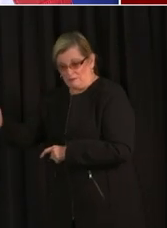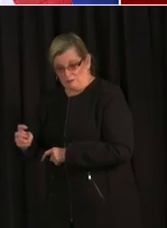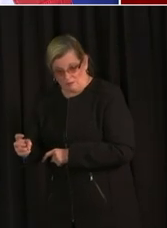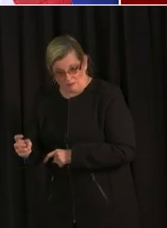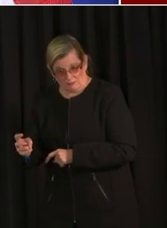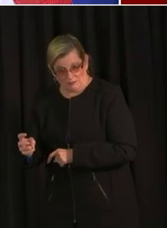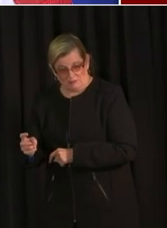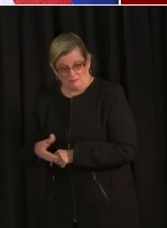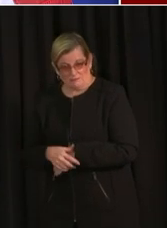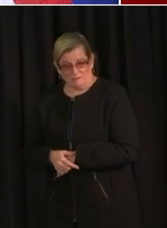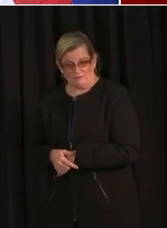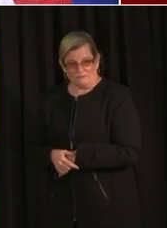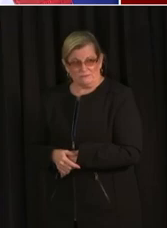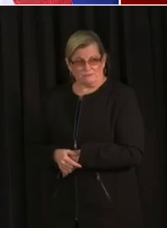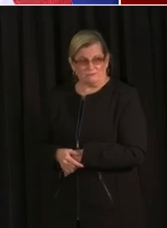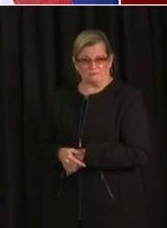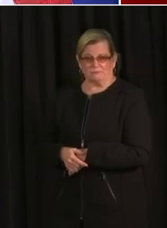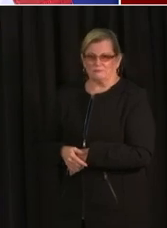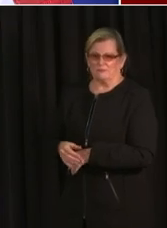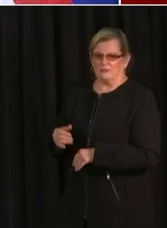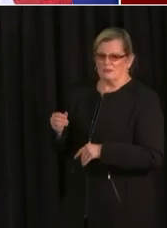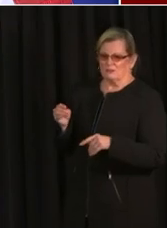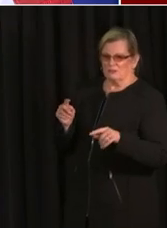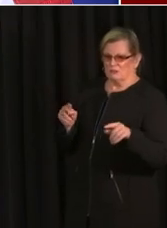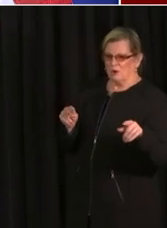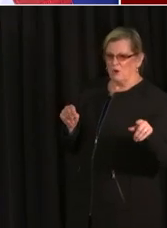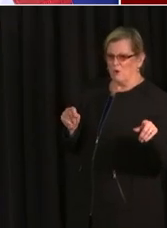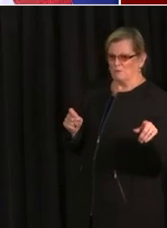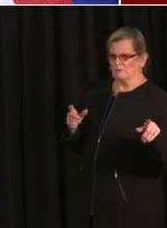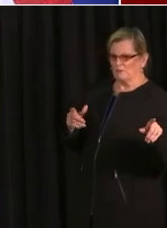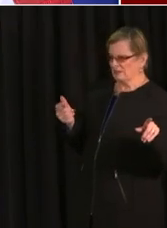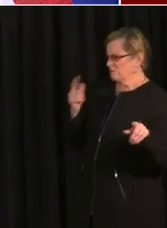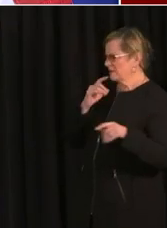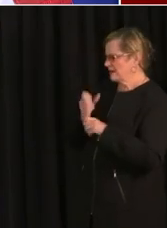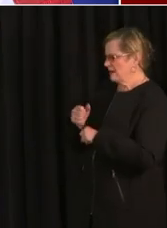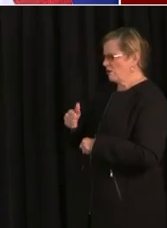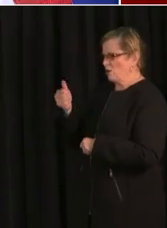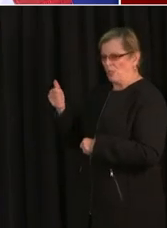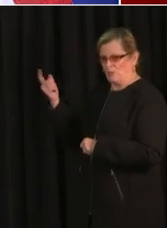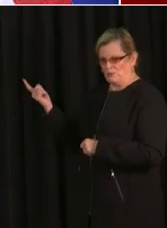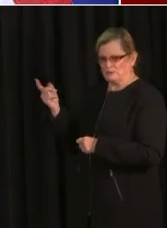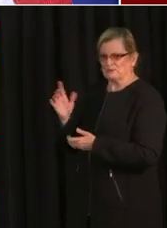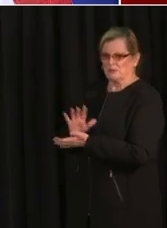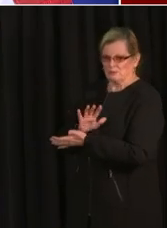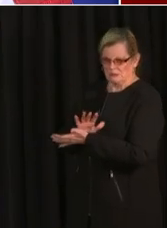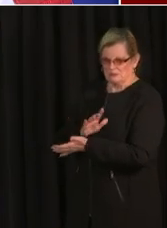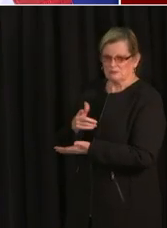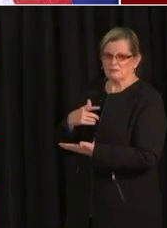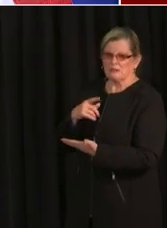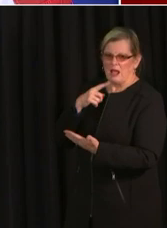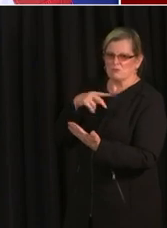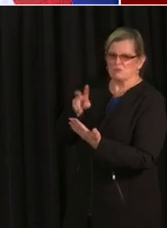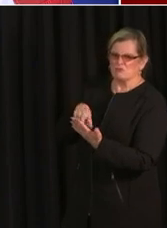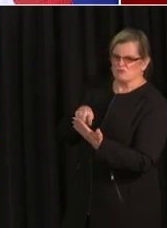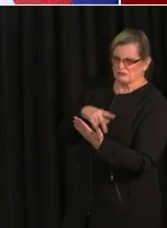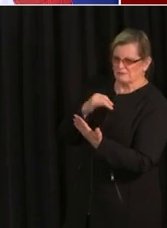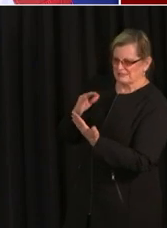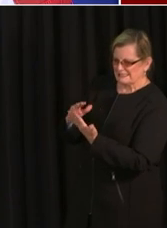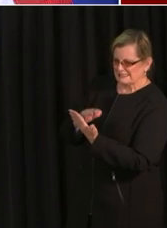2020-081. No, this is not the one I want, Tomas. I want he's going to get the other one. I'll read out the list of essential